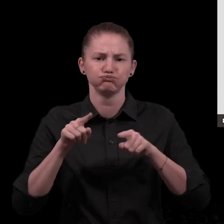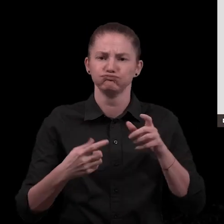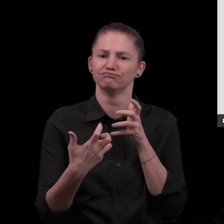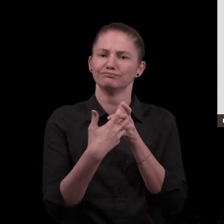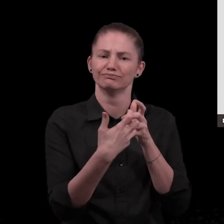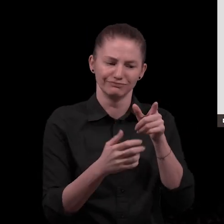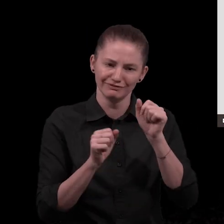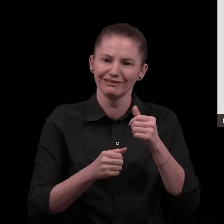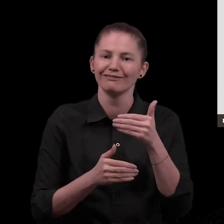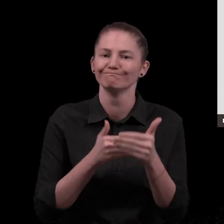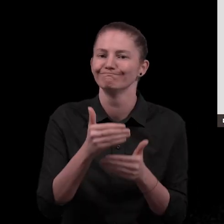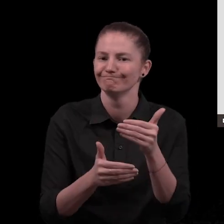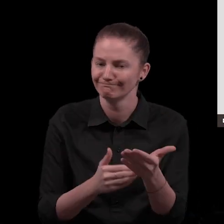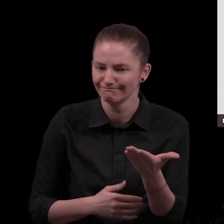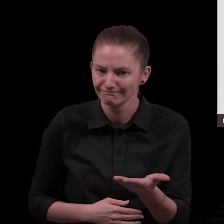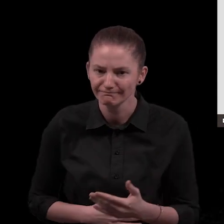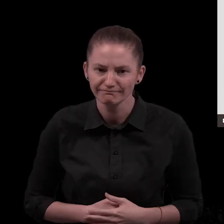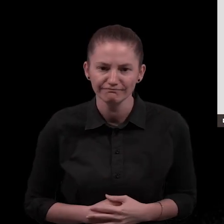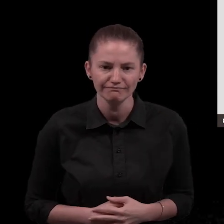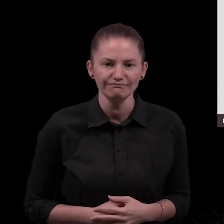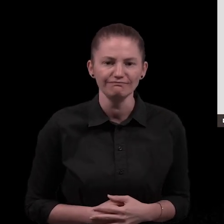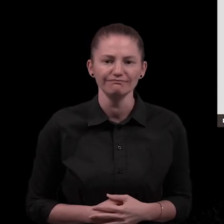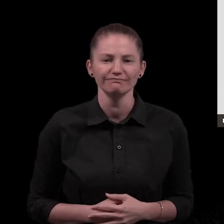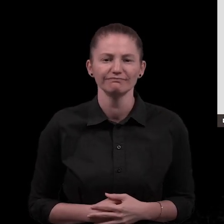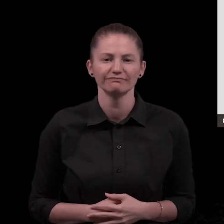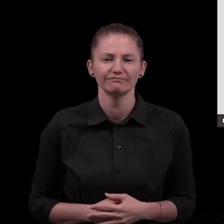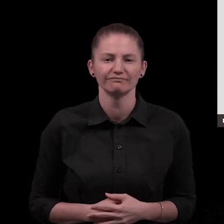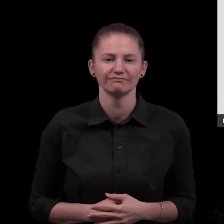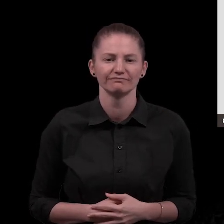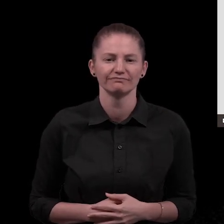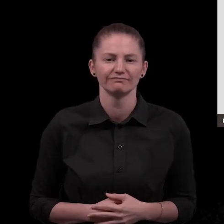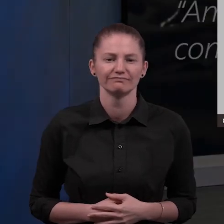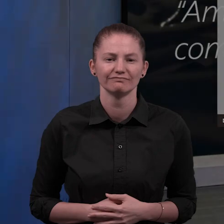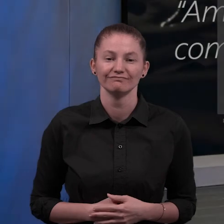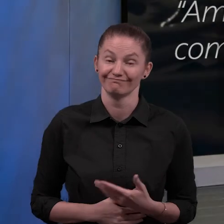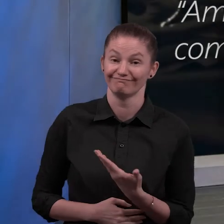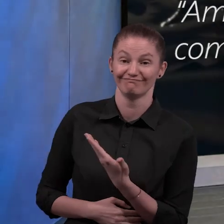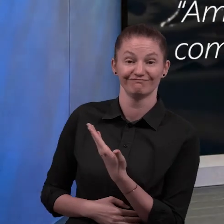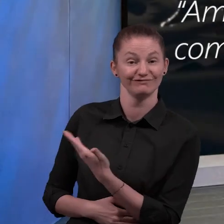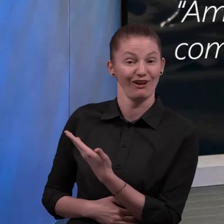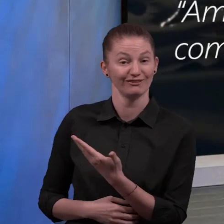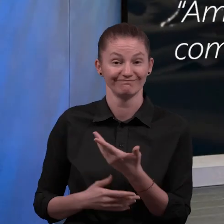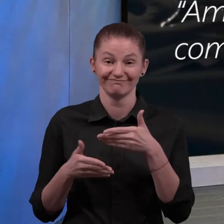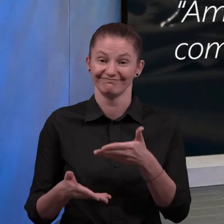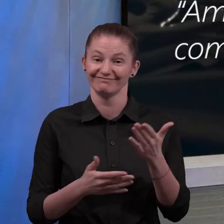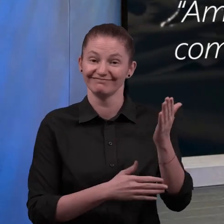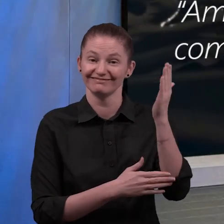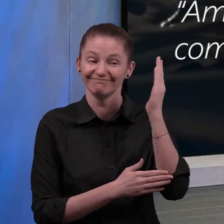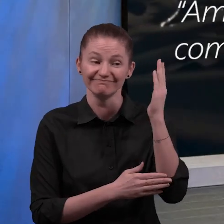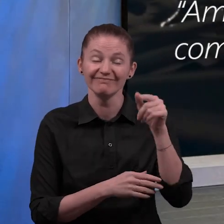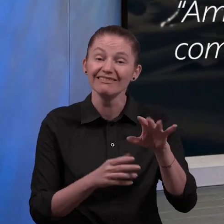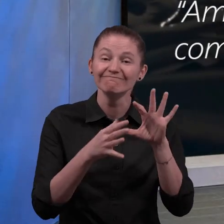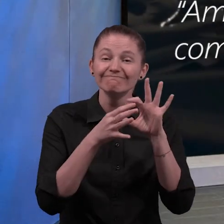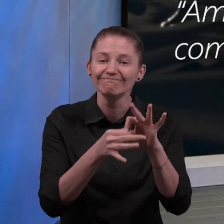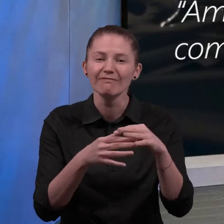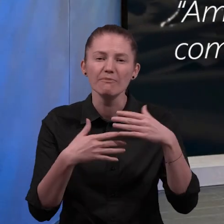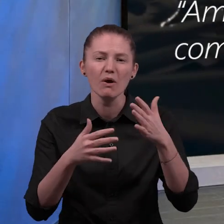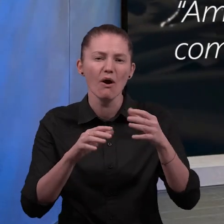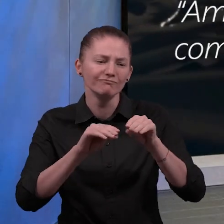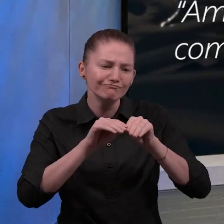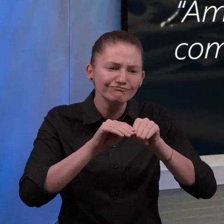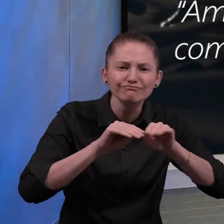we can see we've landed in an app, and it's actually brought in this analyze forms processor